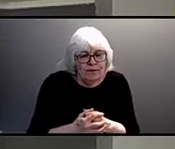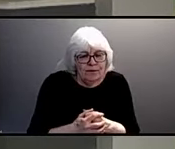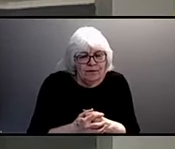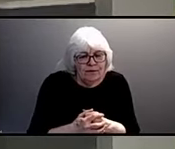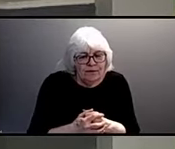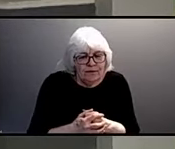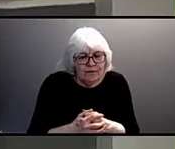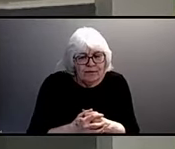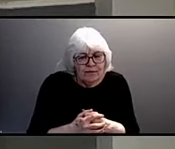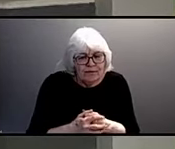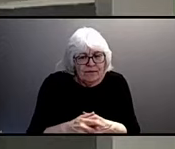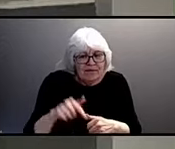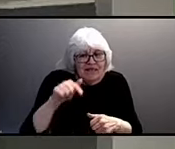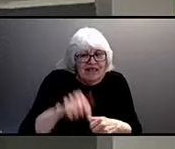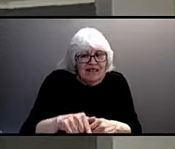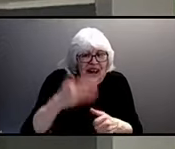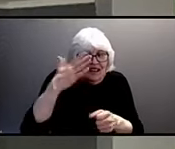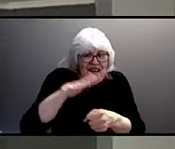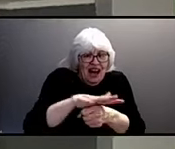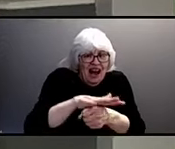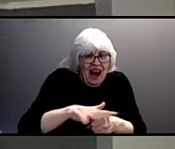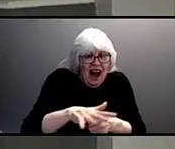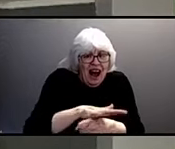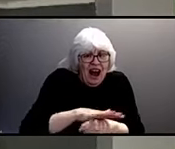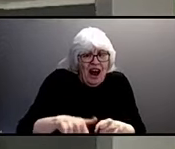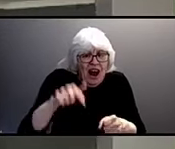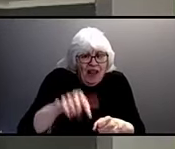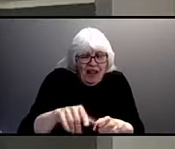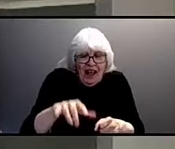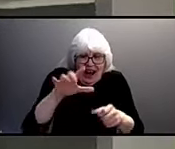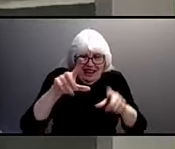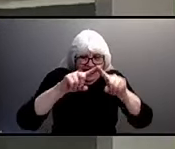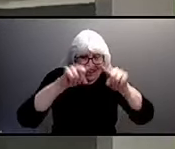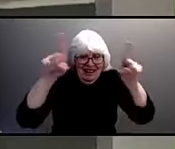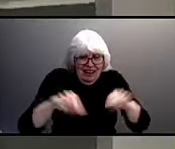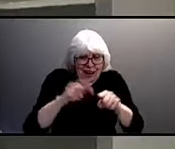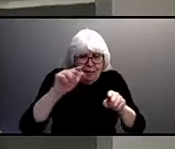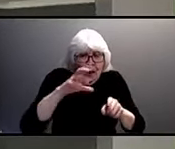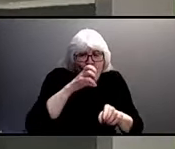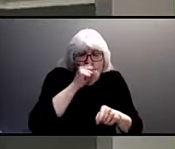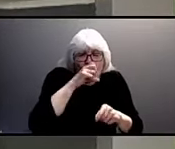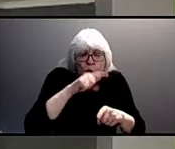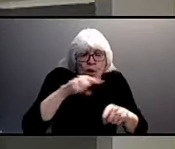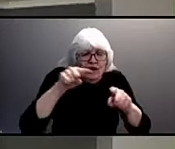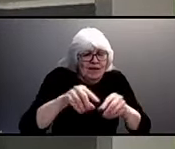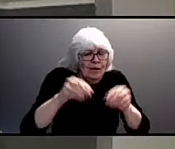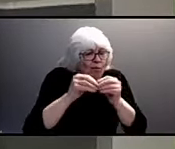dark orange zones, will still be some days from now.